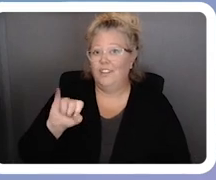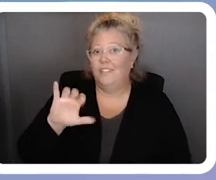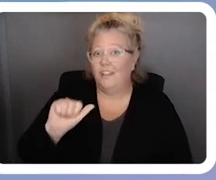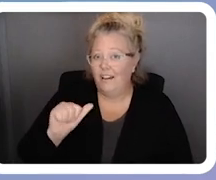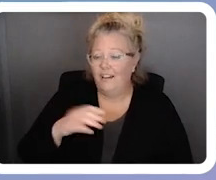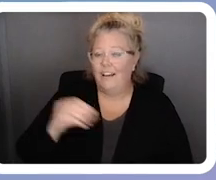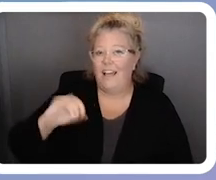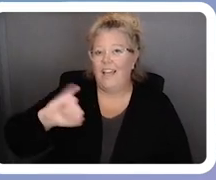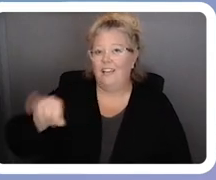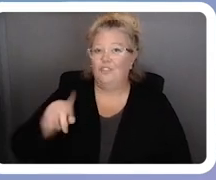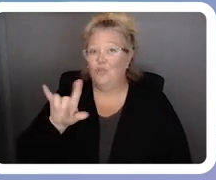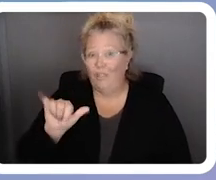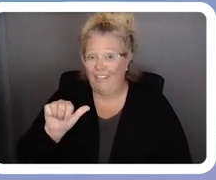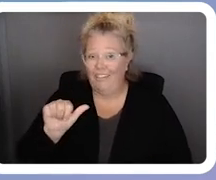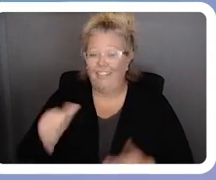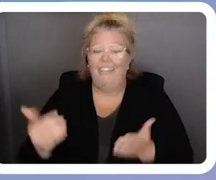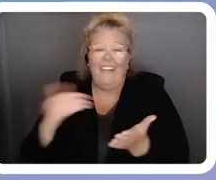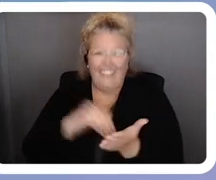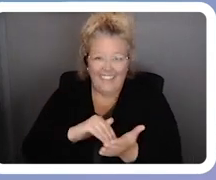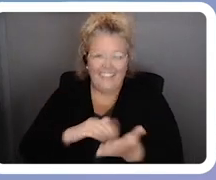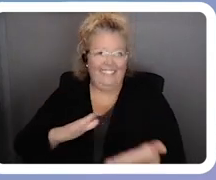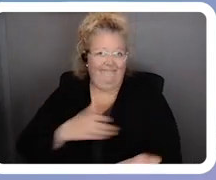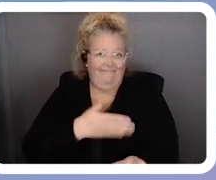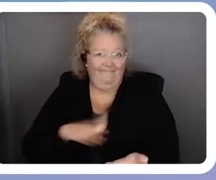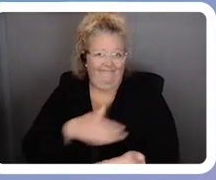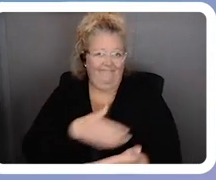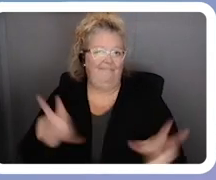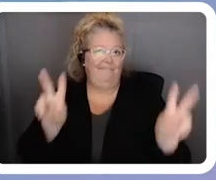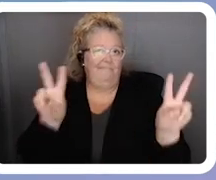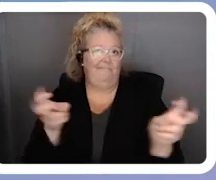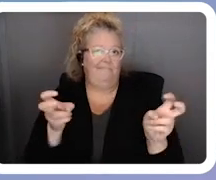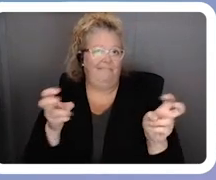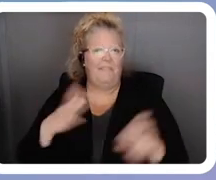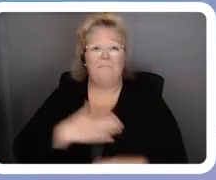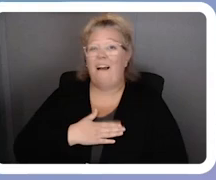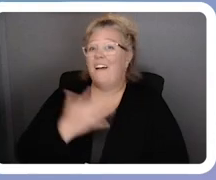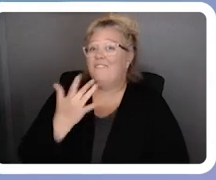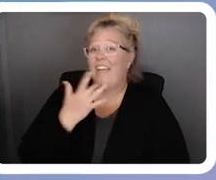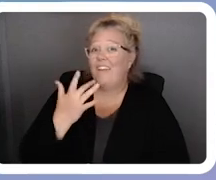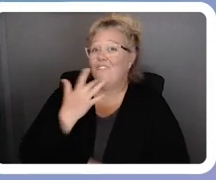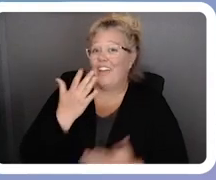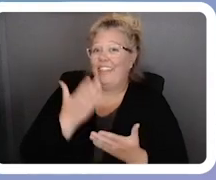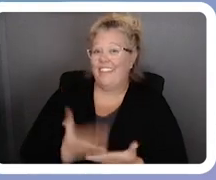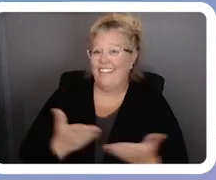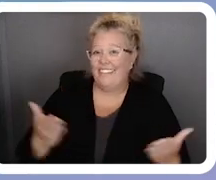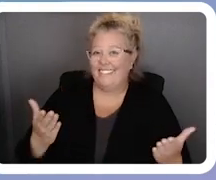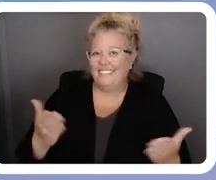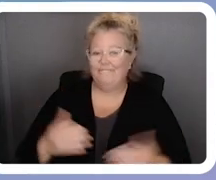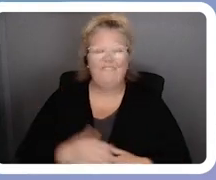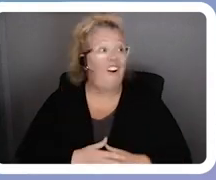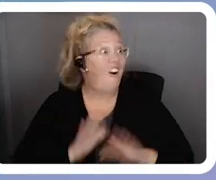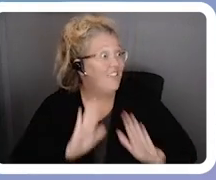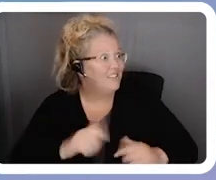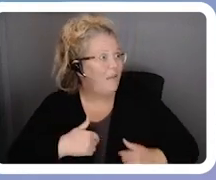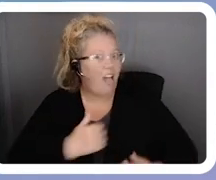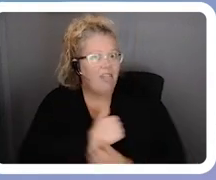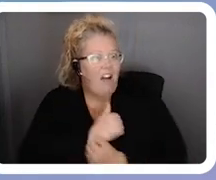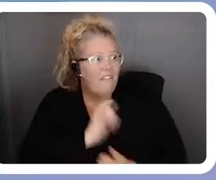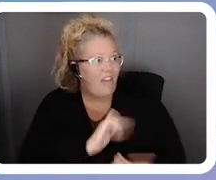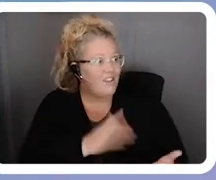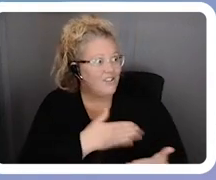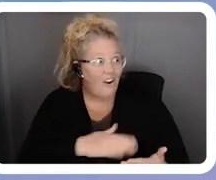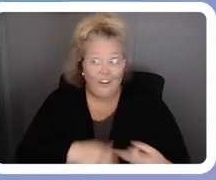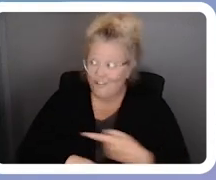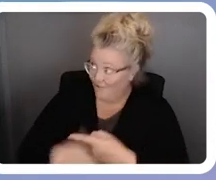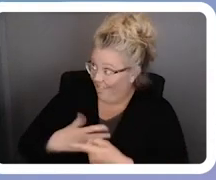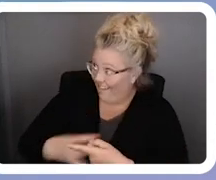Julia for another performance, this time doing the song, My Favorite Things. Awesome, I love that